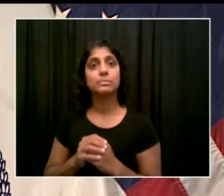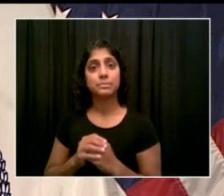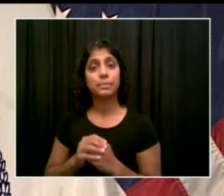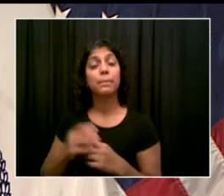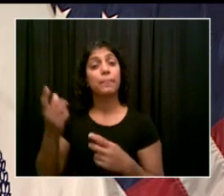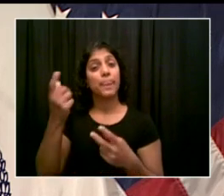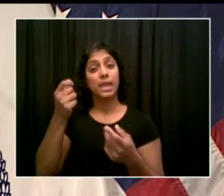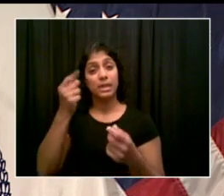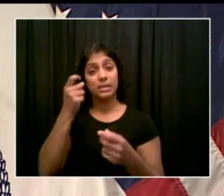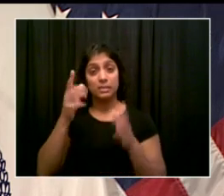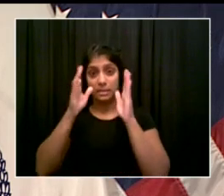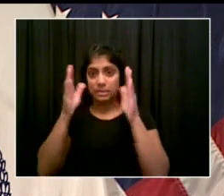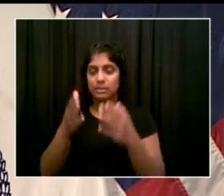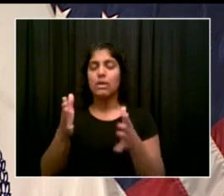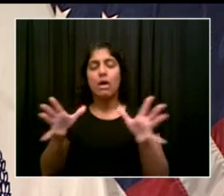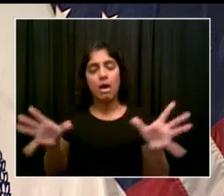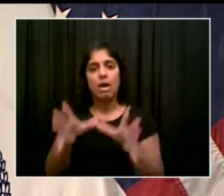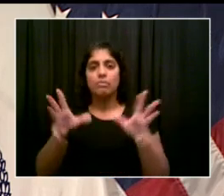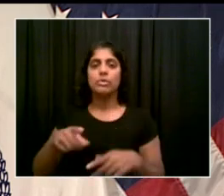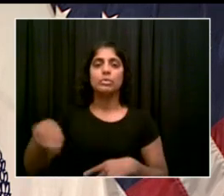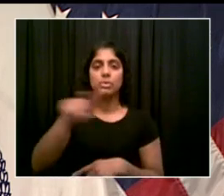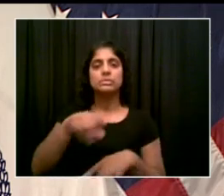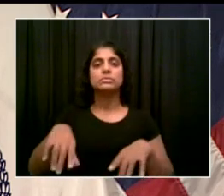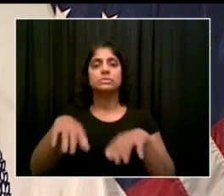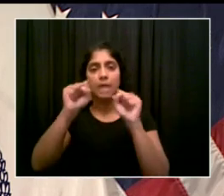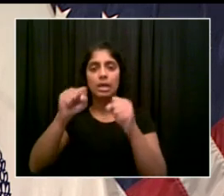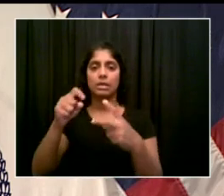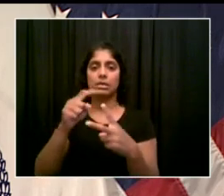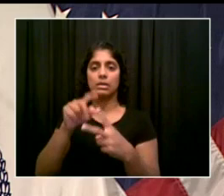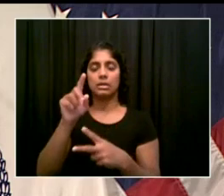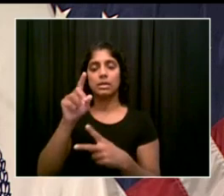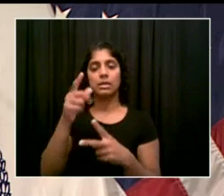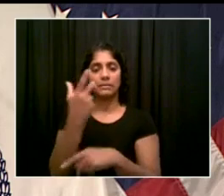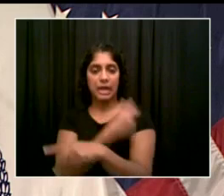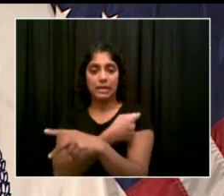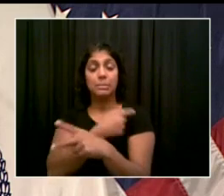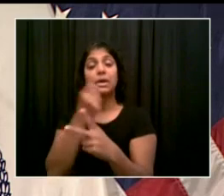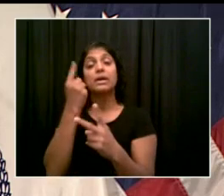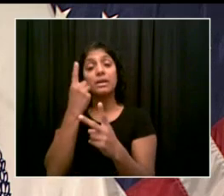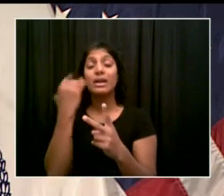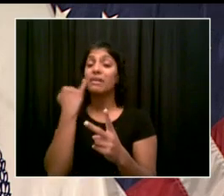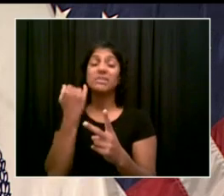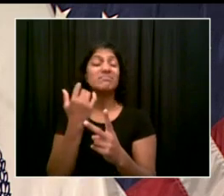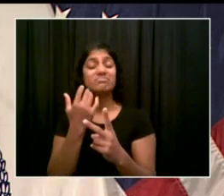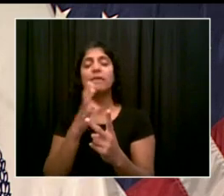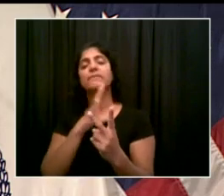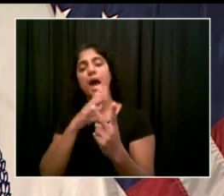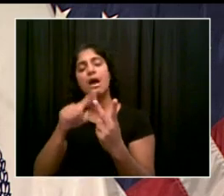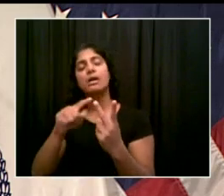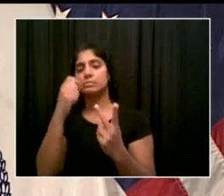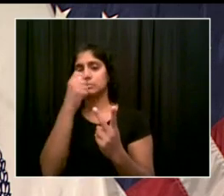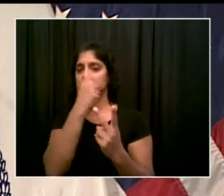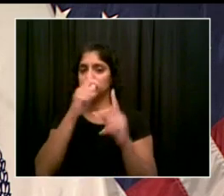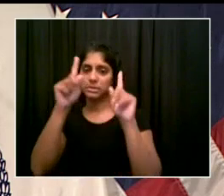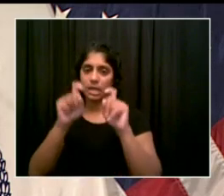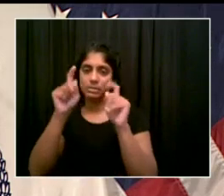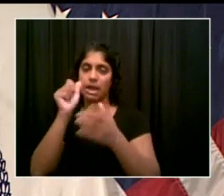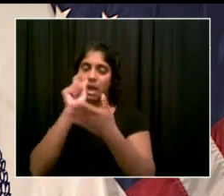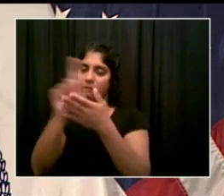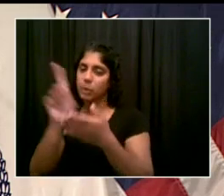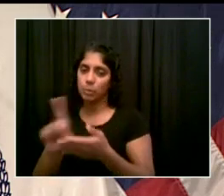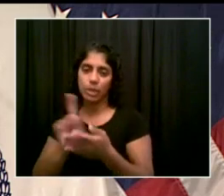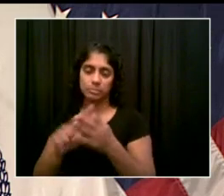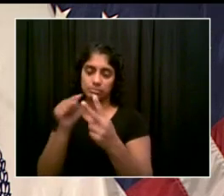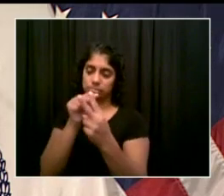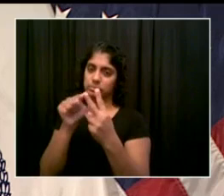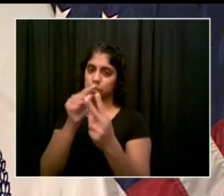vaccination. We're going to look at a range of options going forward. If we don't see vaccination numbers continue to go up, we're going to push